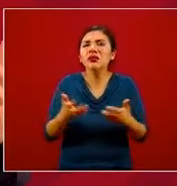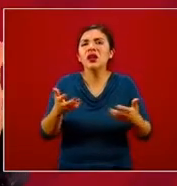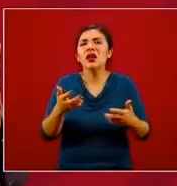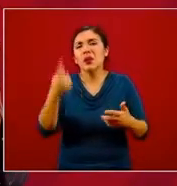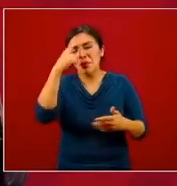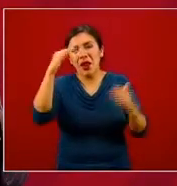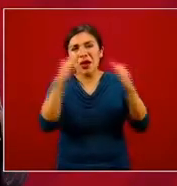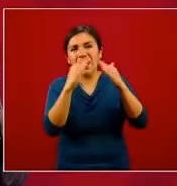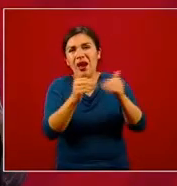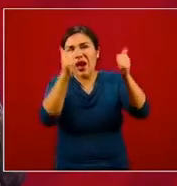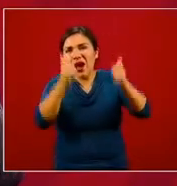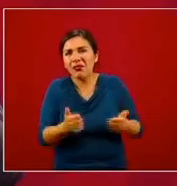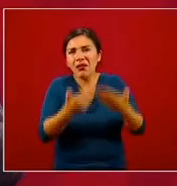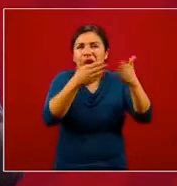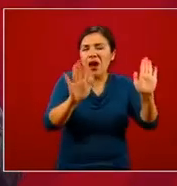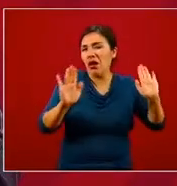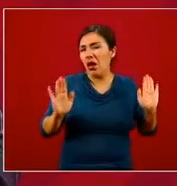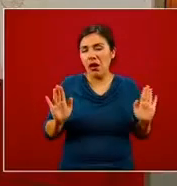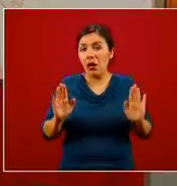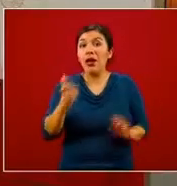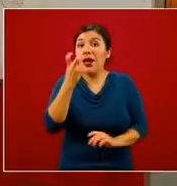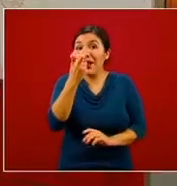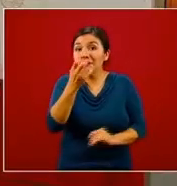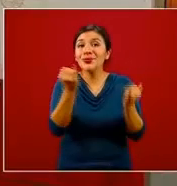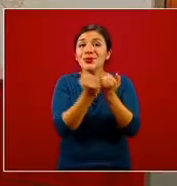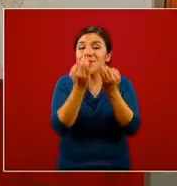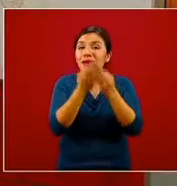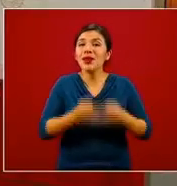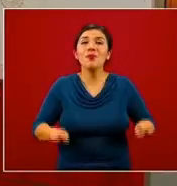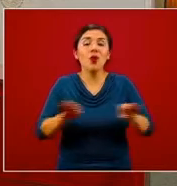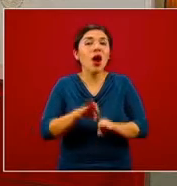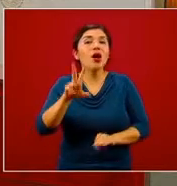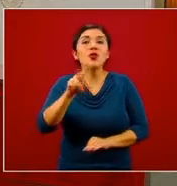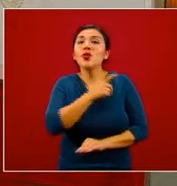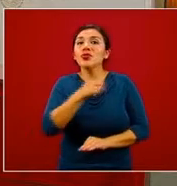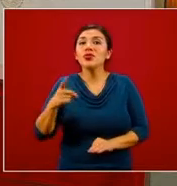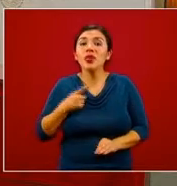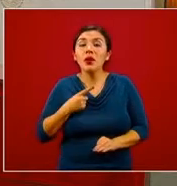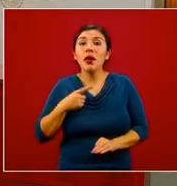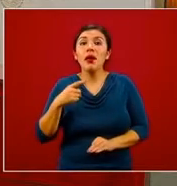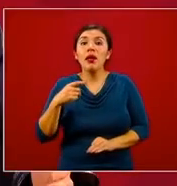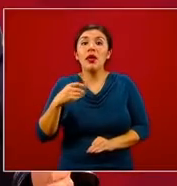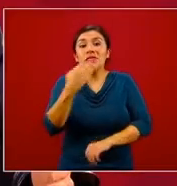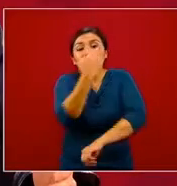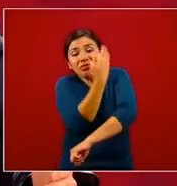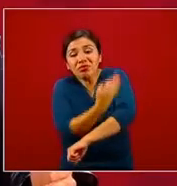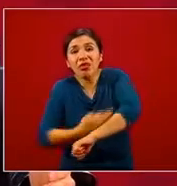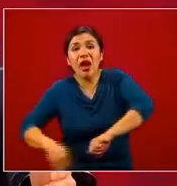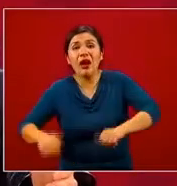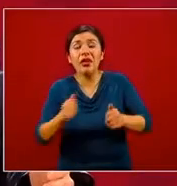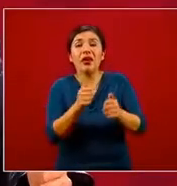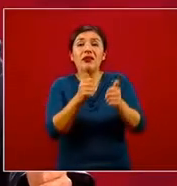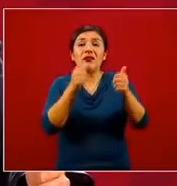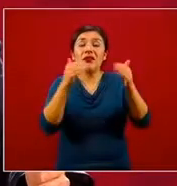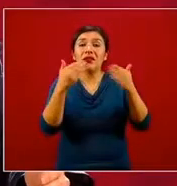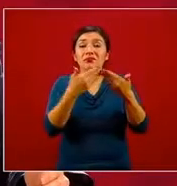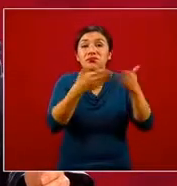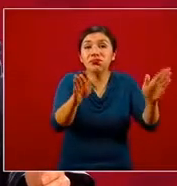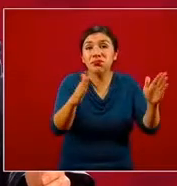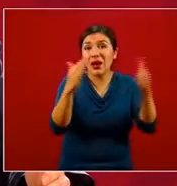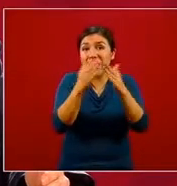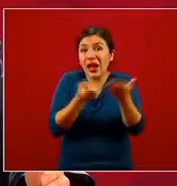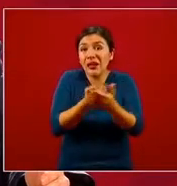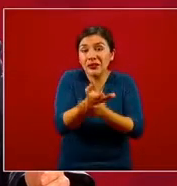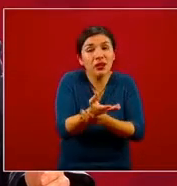to the flu, we are going to see another outbreak or another wave of COVID. And this is why